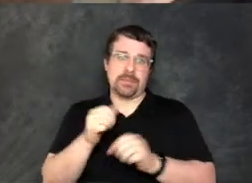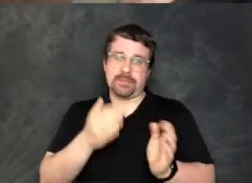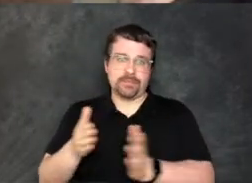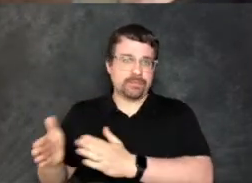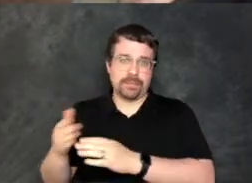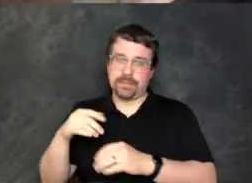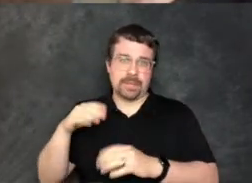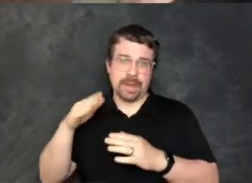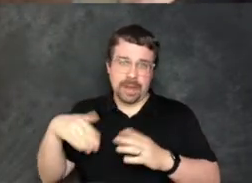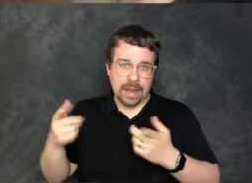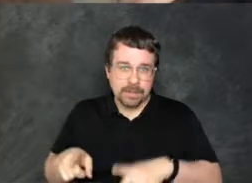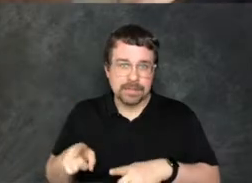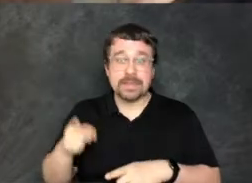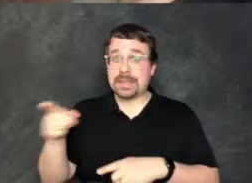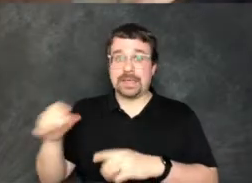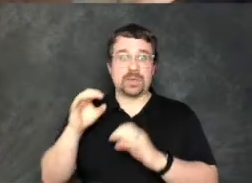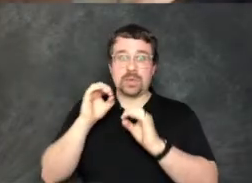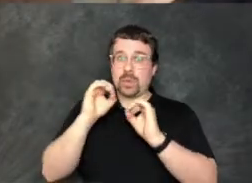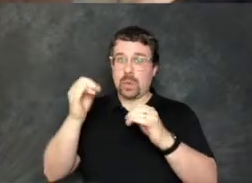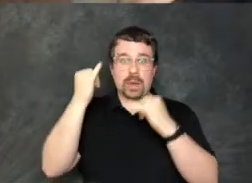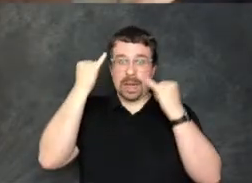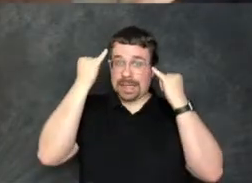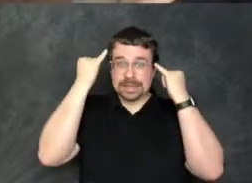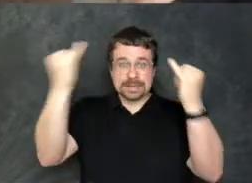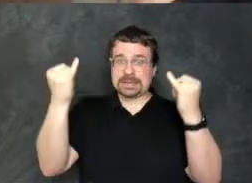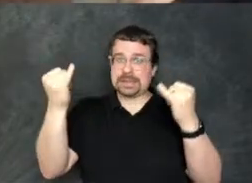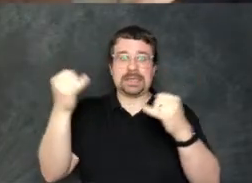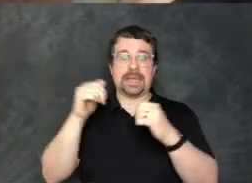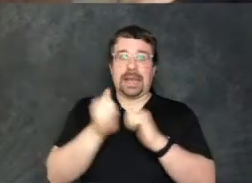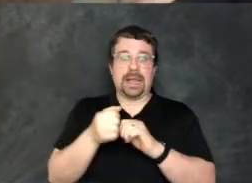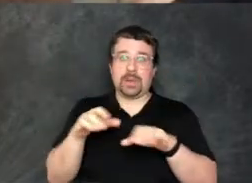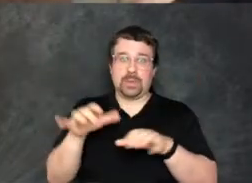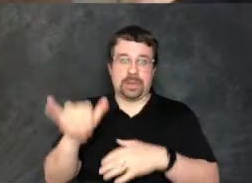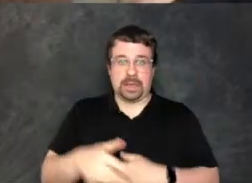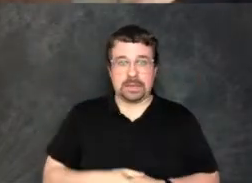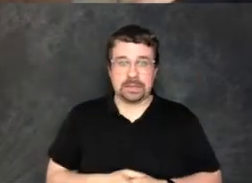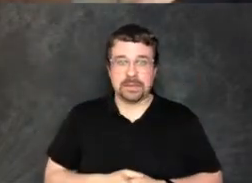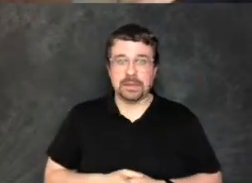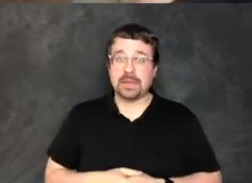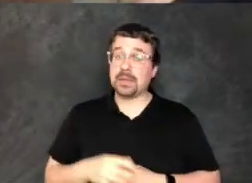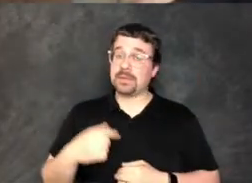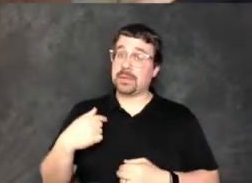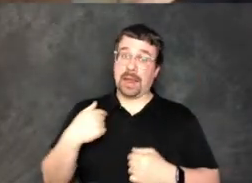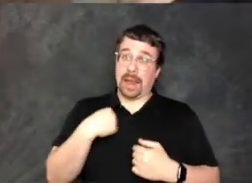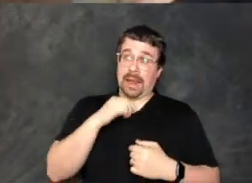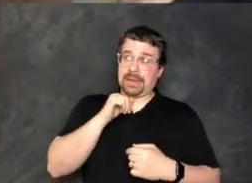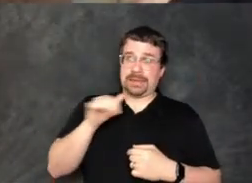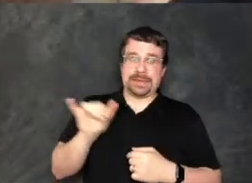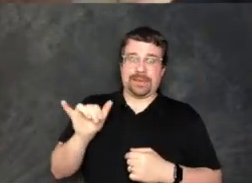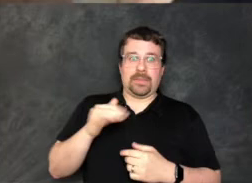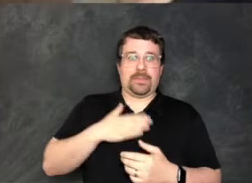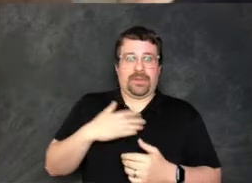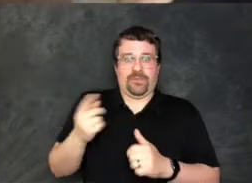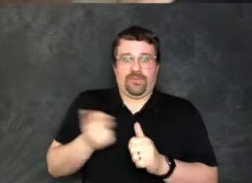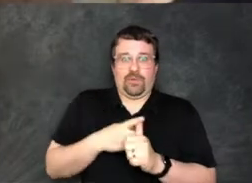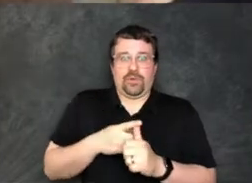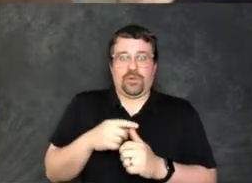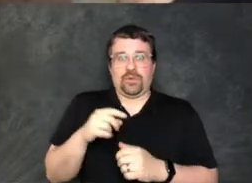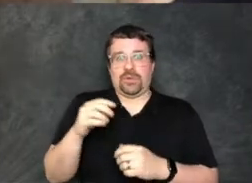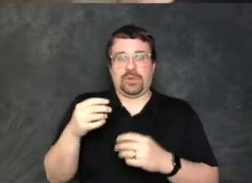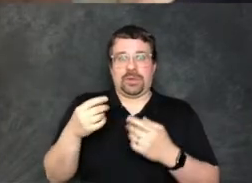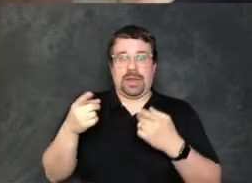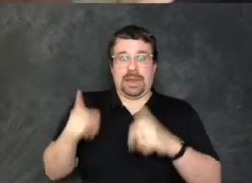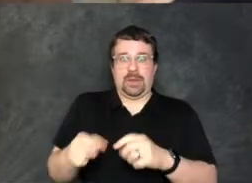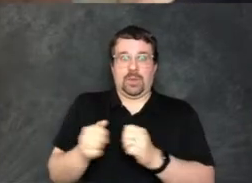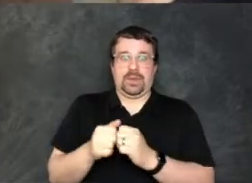first, none of the arrangements had been made, and second, he had no clue how to make them. And neither did I. This